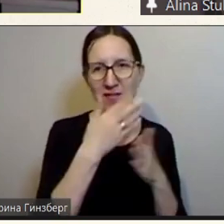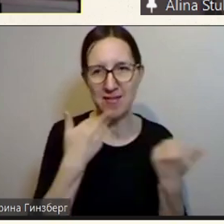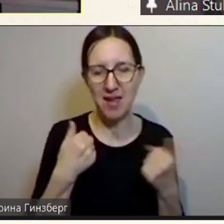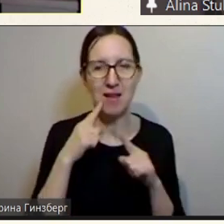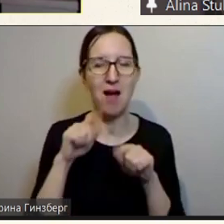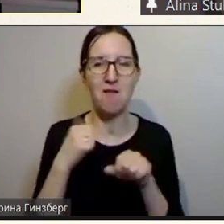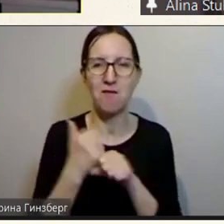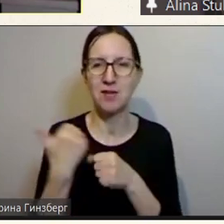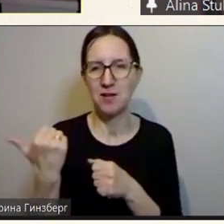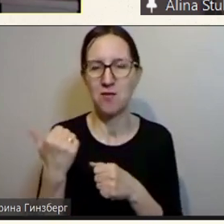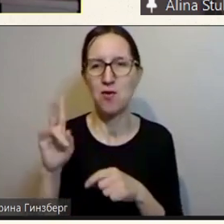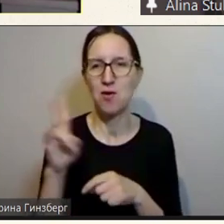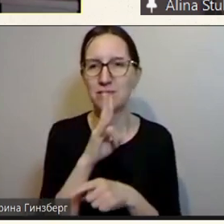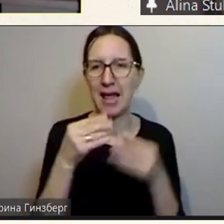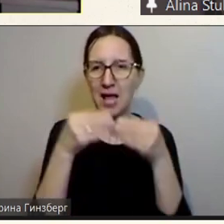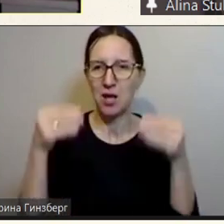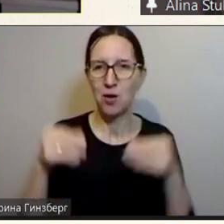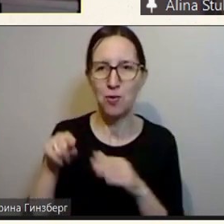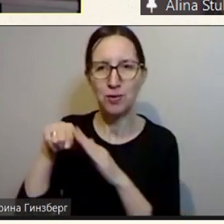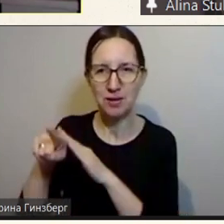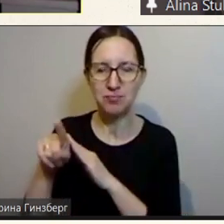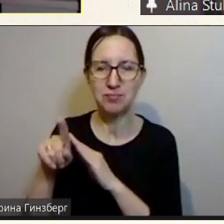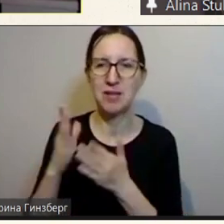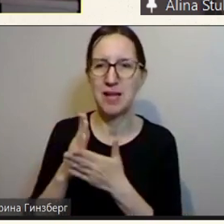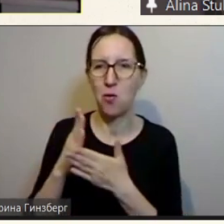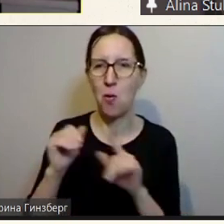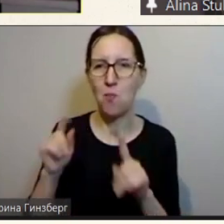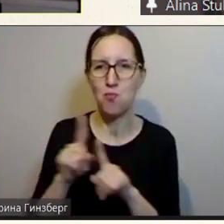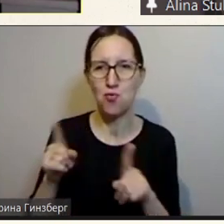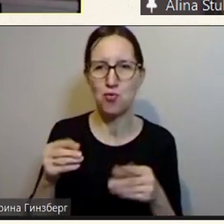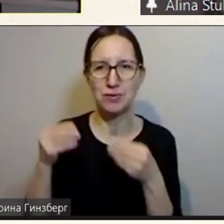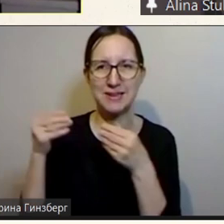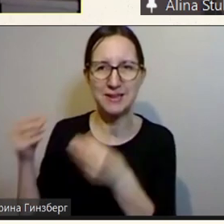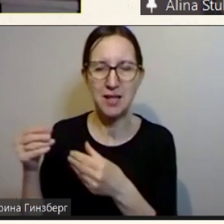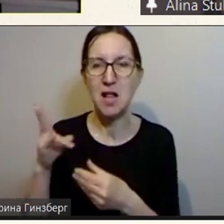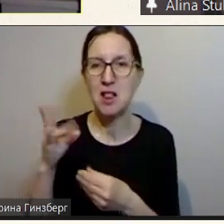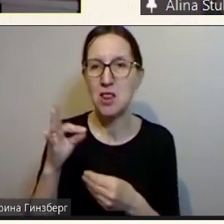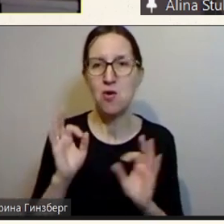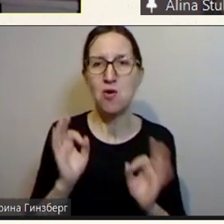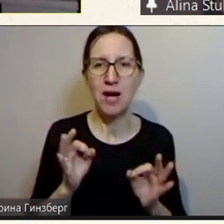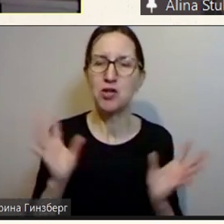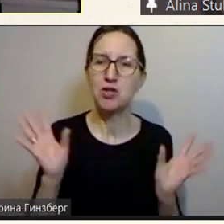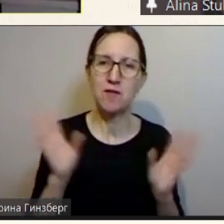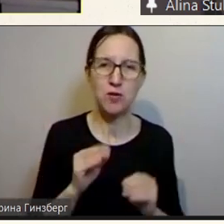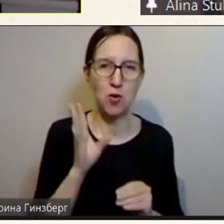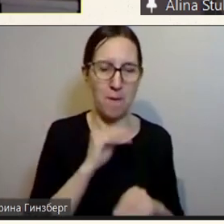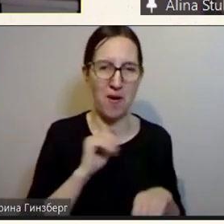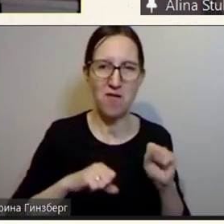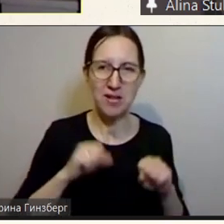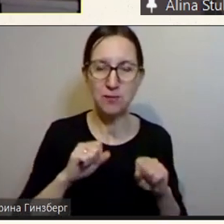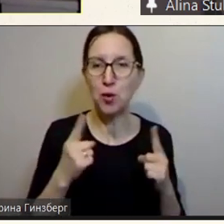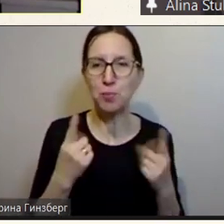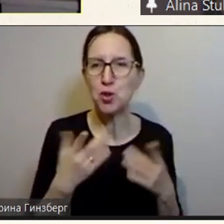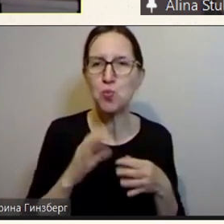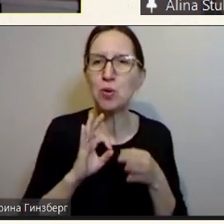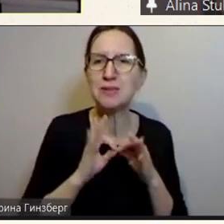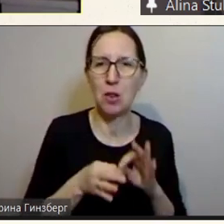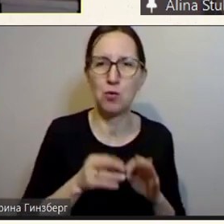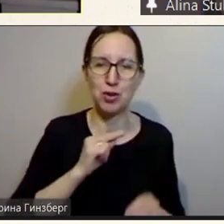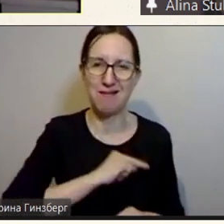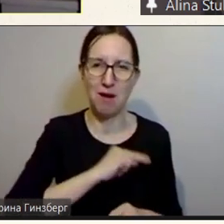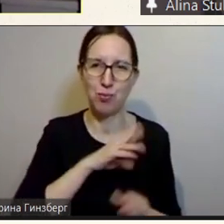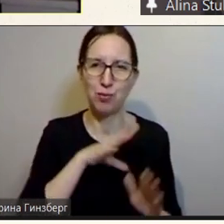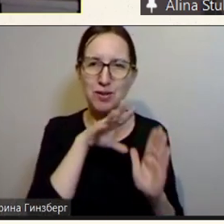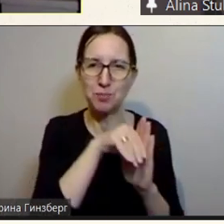yeah, I mean, anything's possible. The most difficult thing about showing in a church, even if it's deconsecrated,